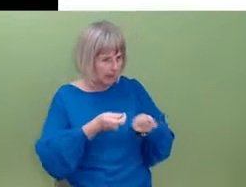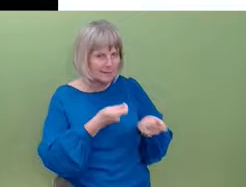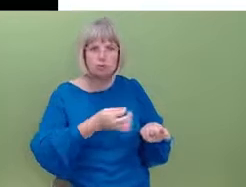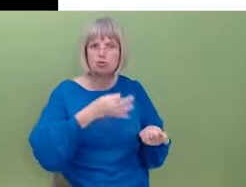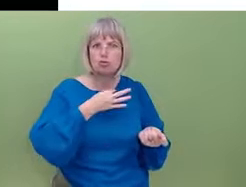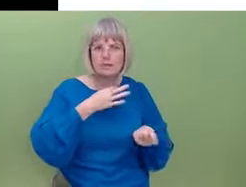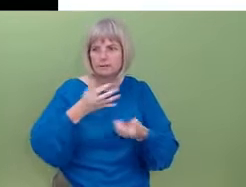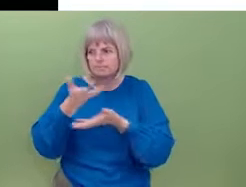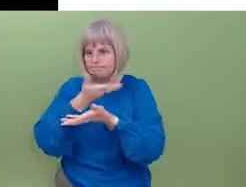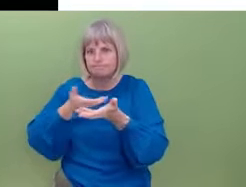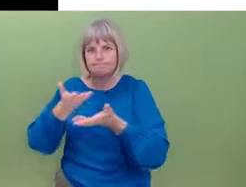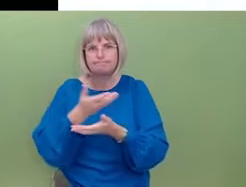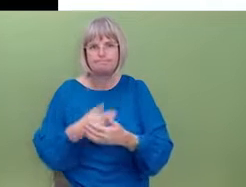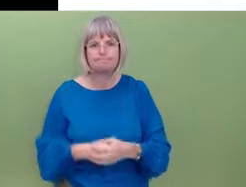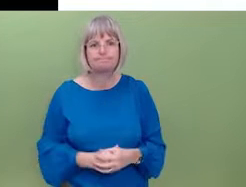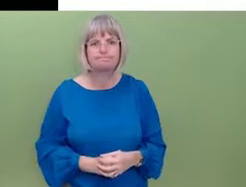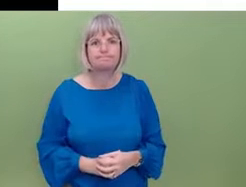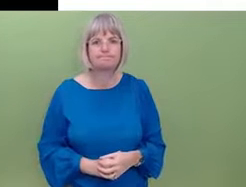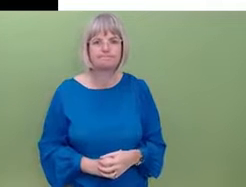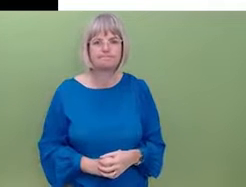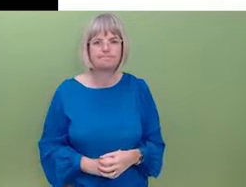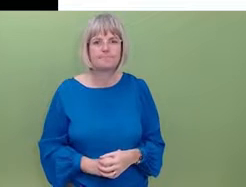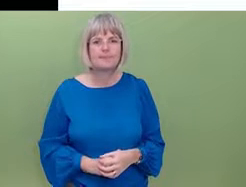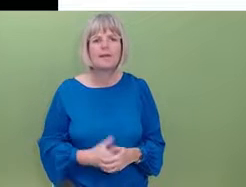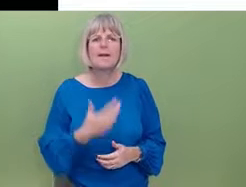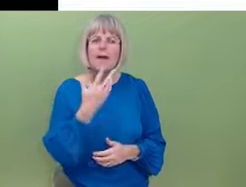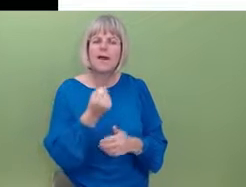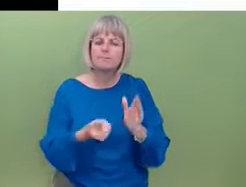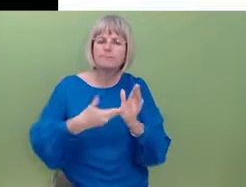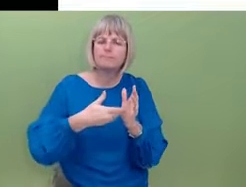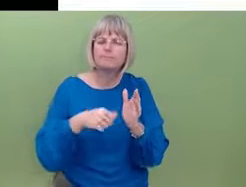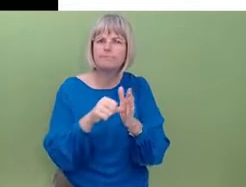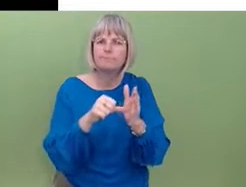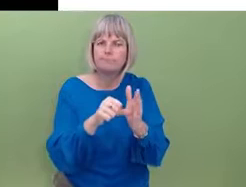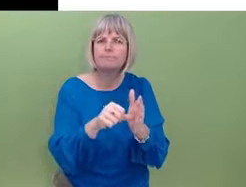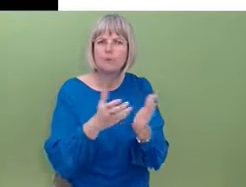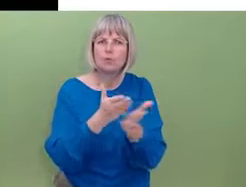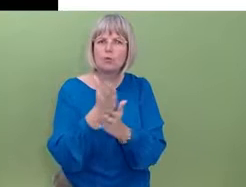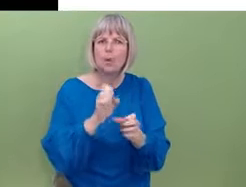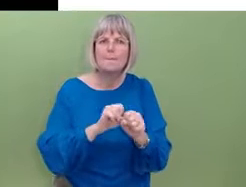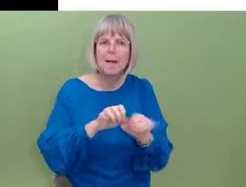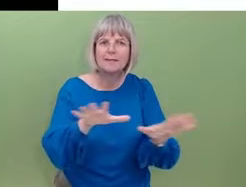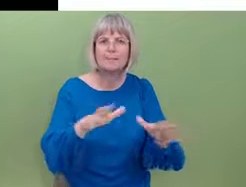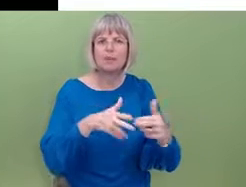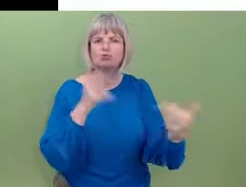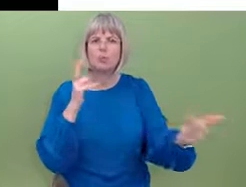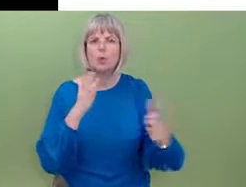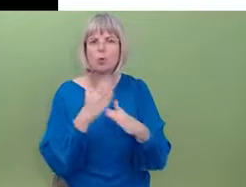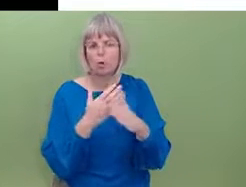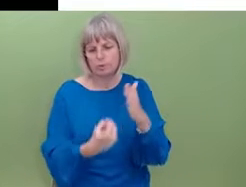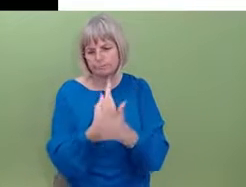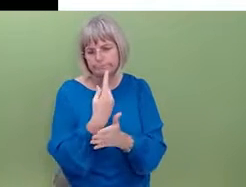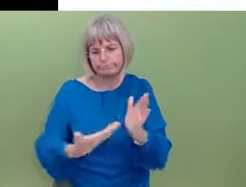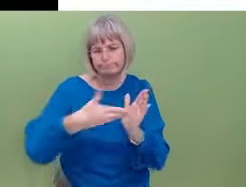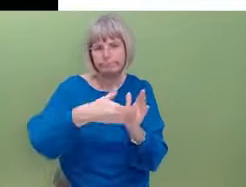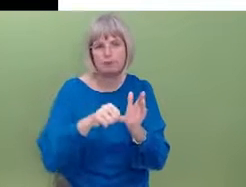There have been a number of difficulties faced during the pandemic and remote working. One difficulty is not